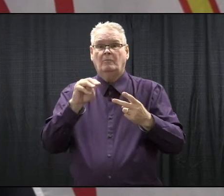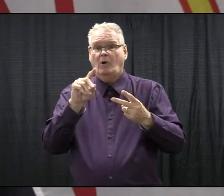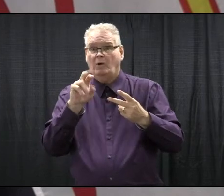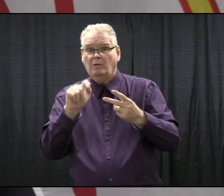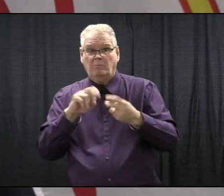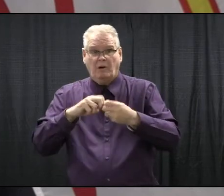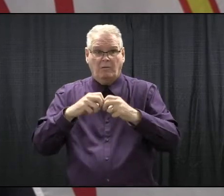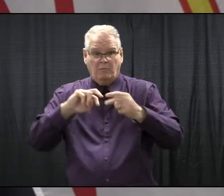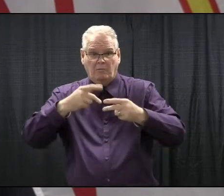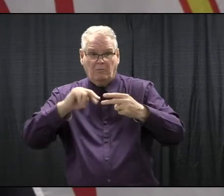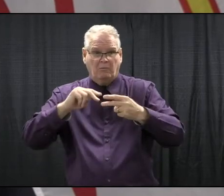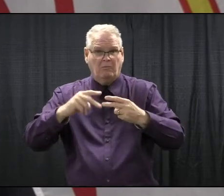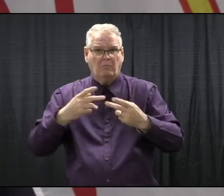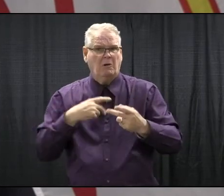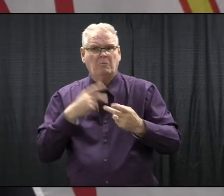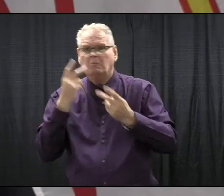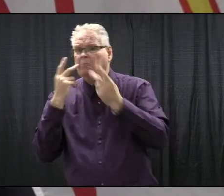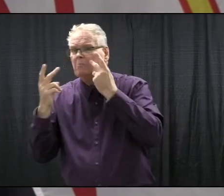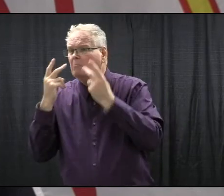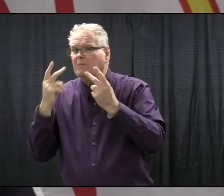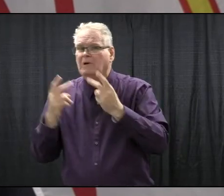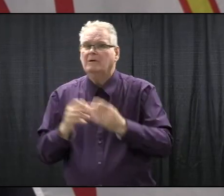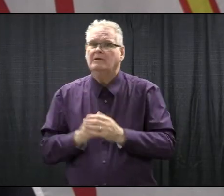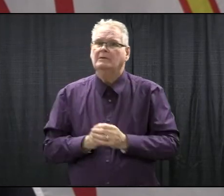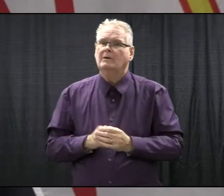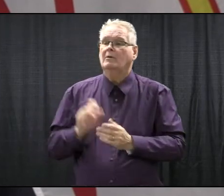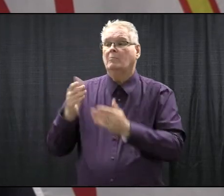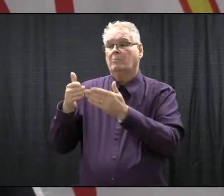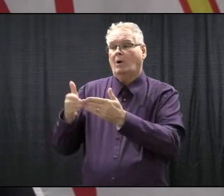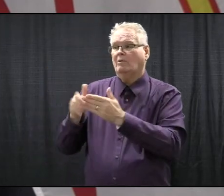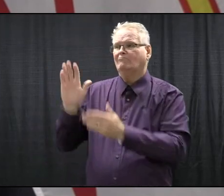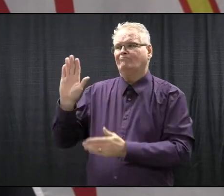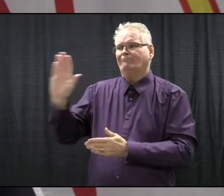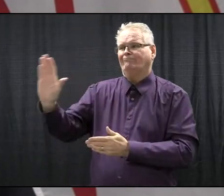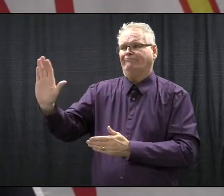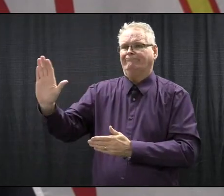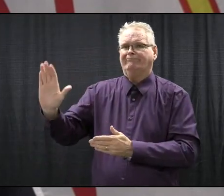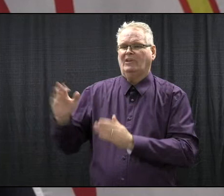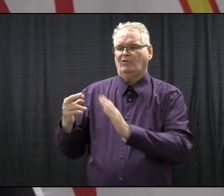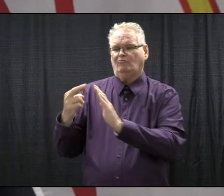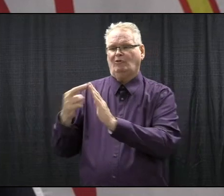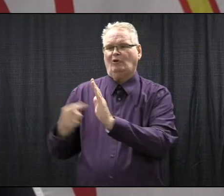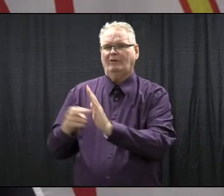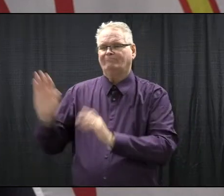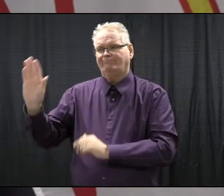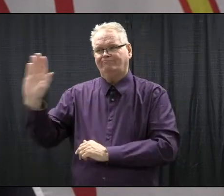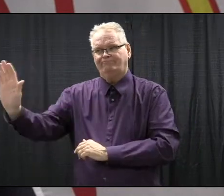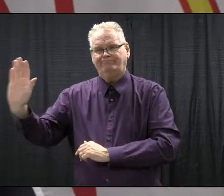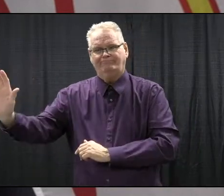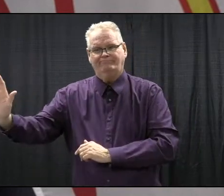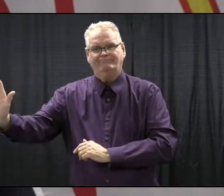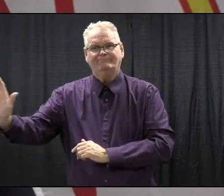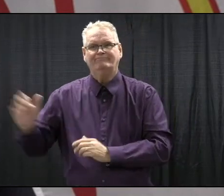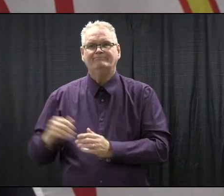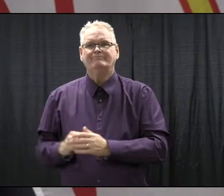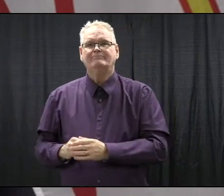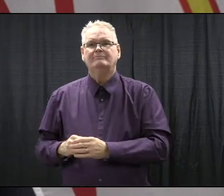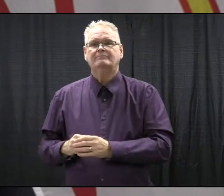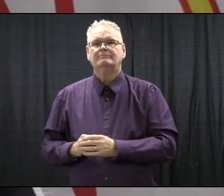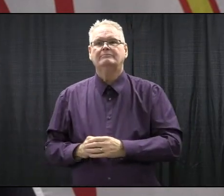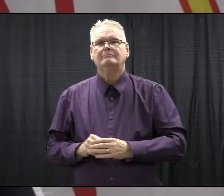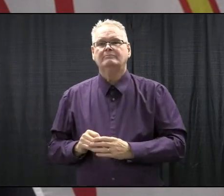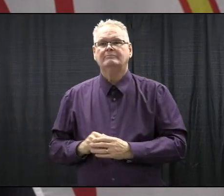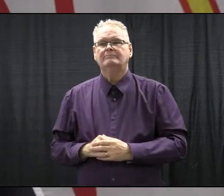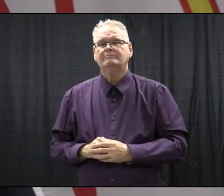change. So I think as we'll see more in the future about that. But